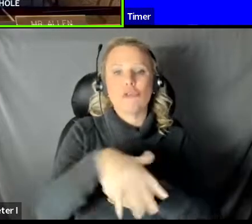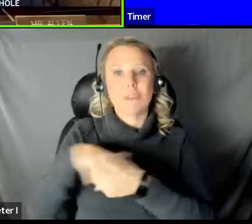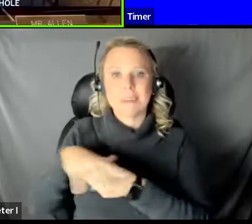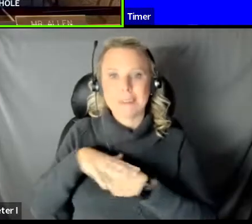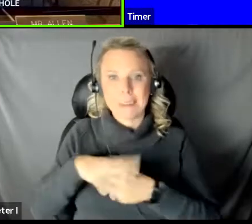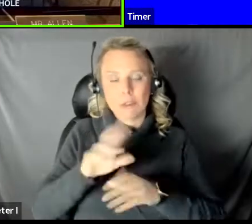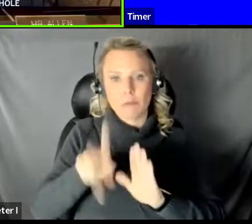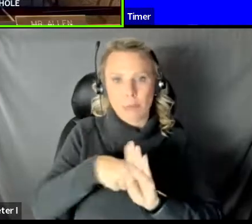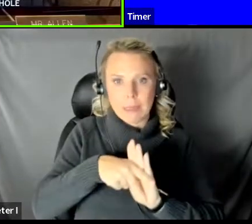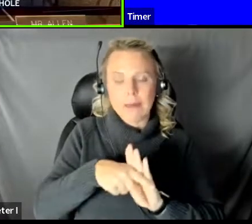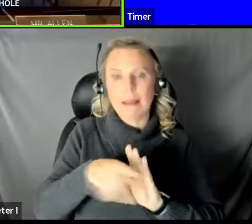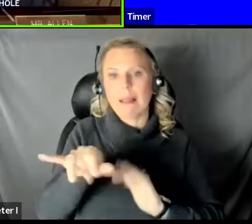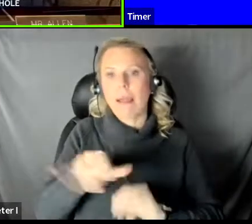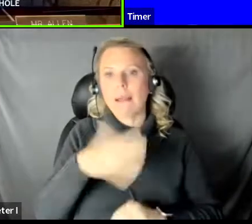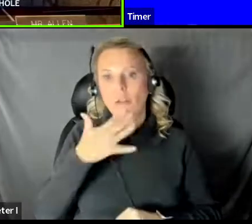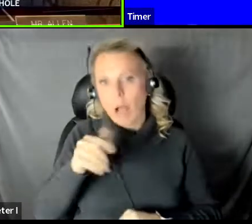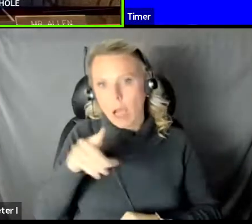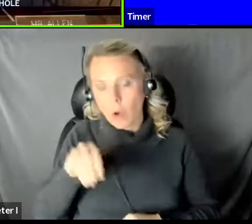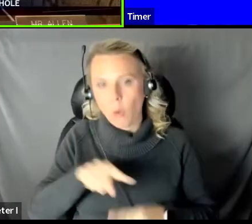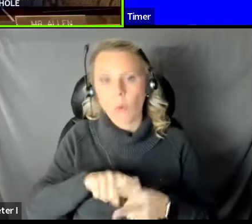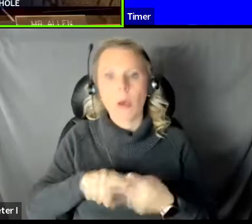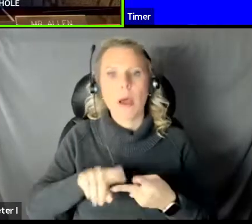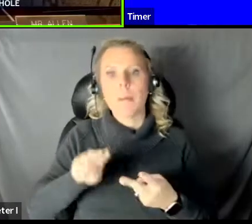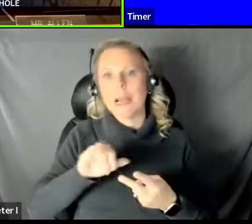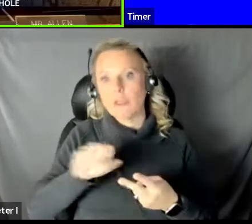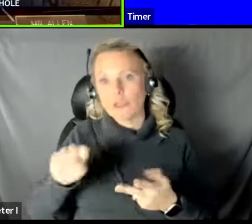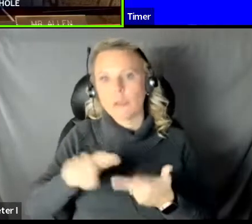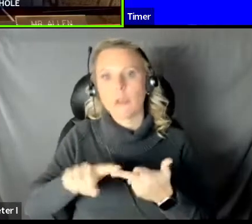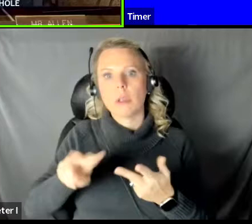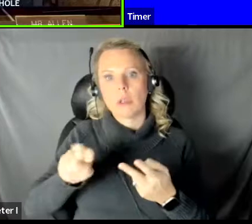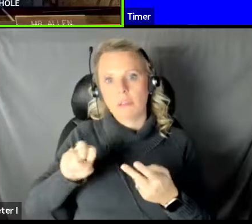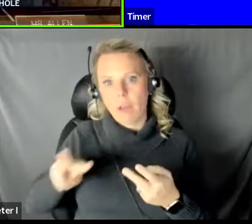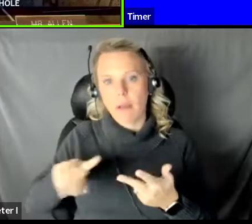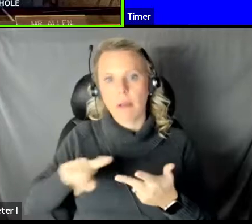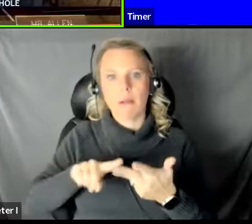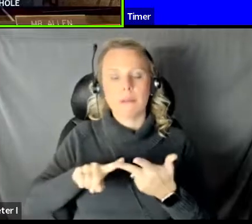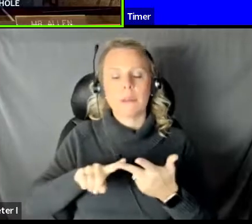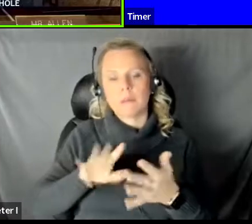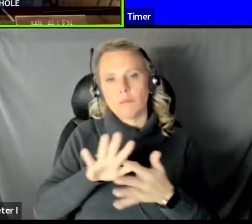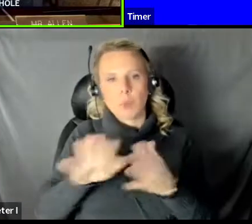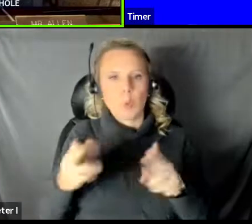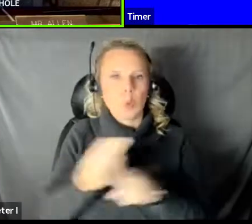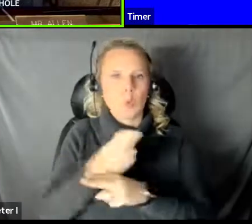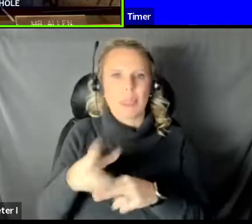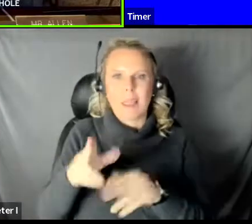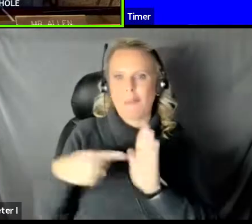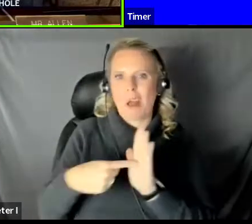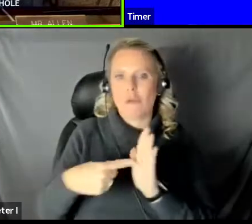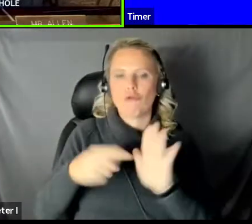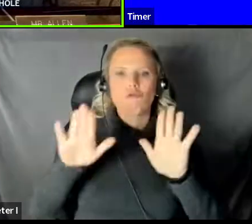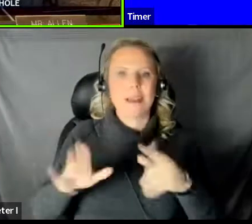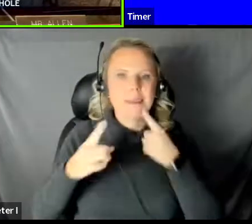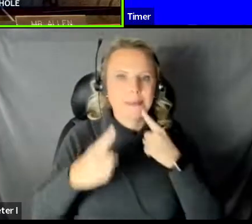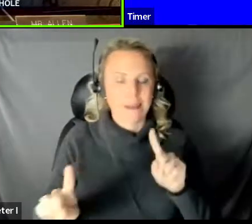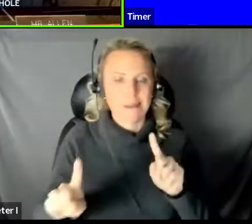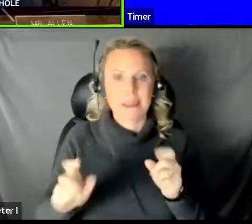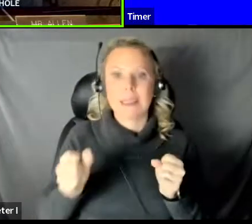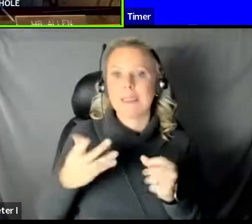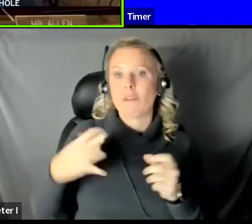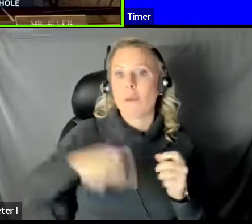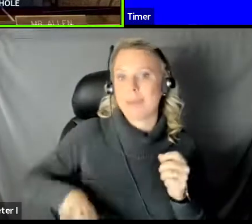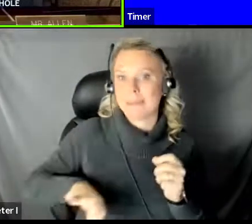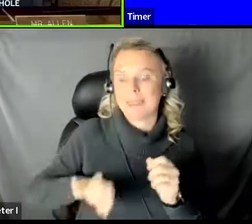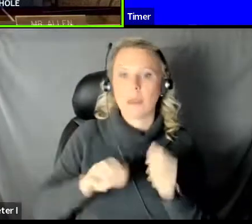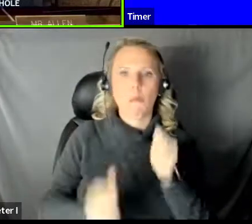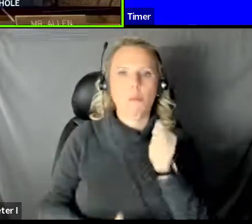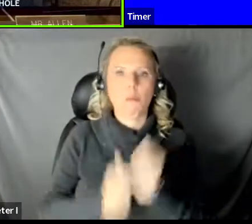including Colorado, Massachusetts, Nevada, and Oregon, currently use this model with great success. There are several benefits to back-end AVR. First, it's